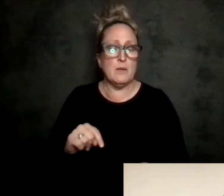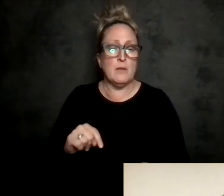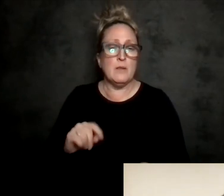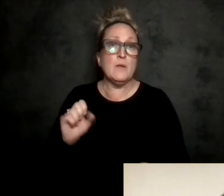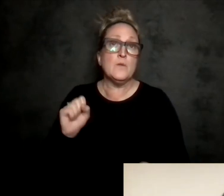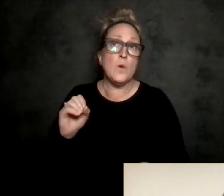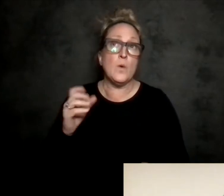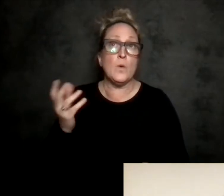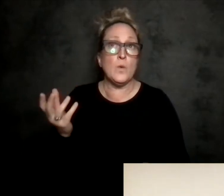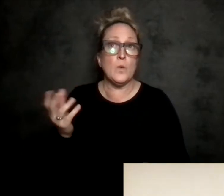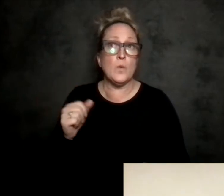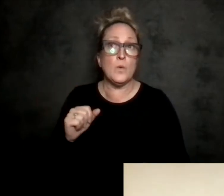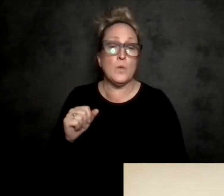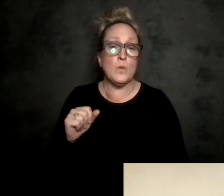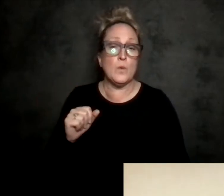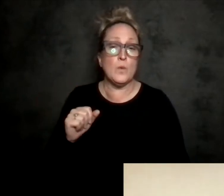So